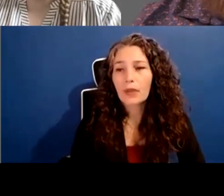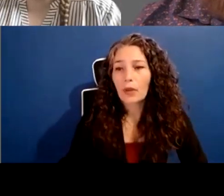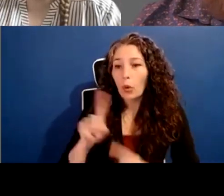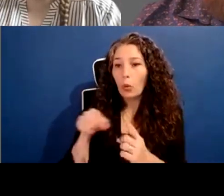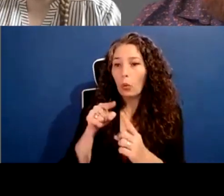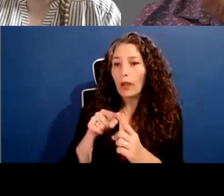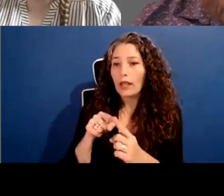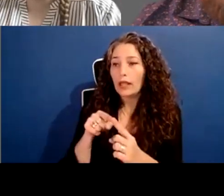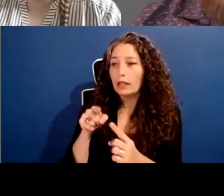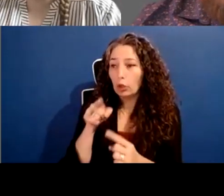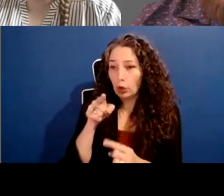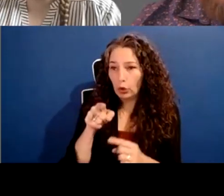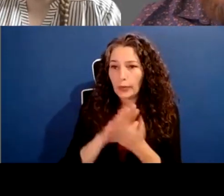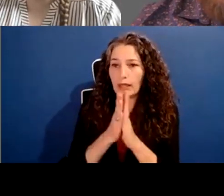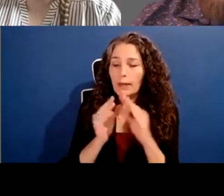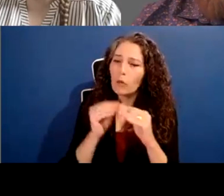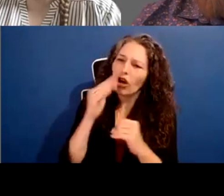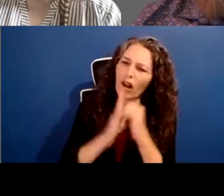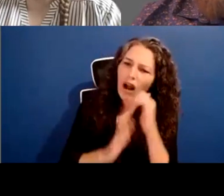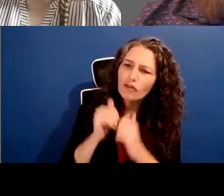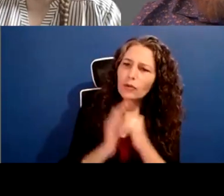you'll develop a bit more of